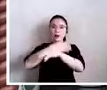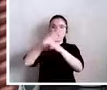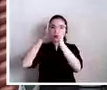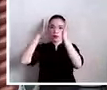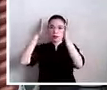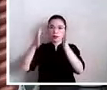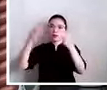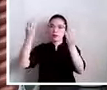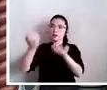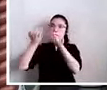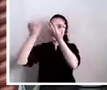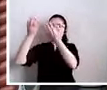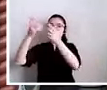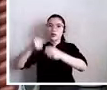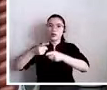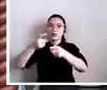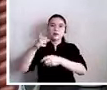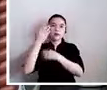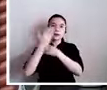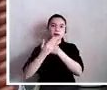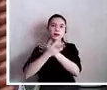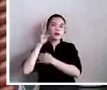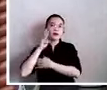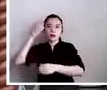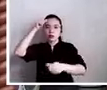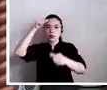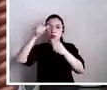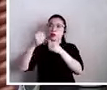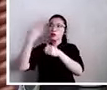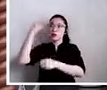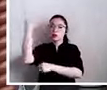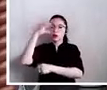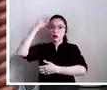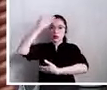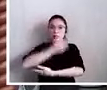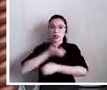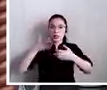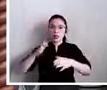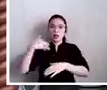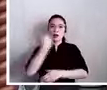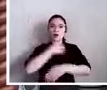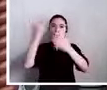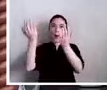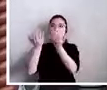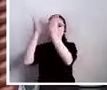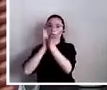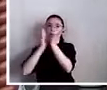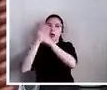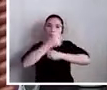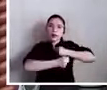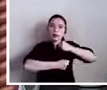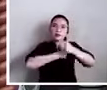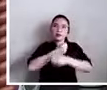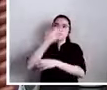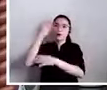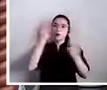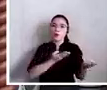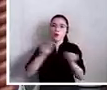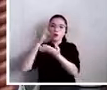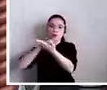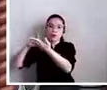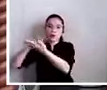wine to recall the childhood of your only Son. Let our offering become the sacrifice of Him who brought forgiveness and peace